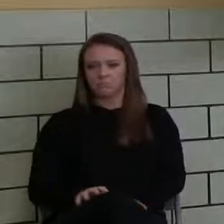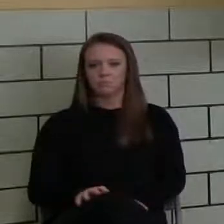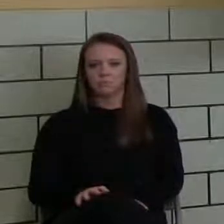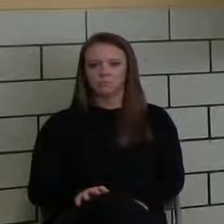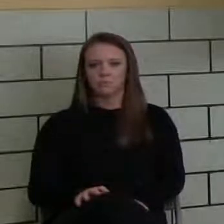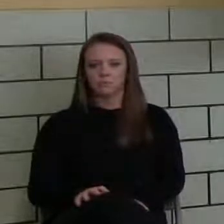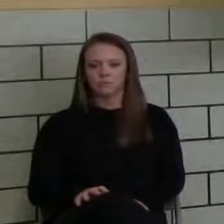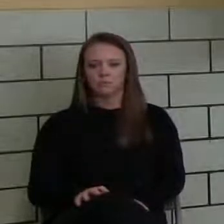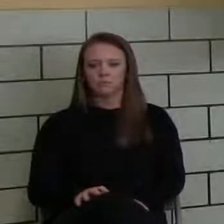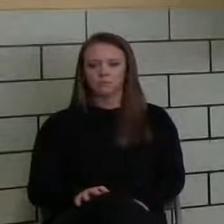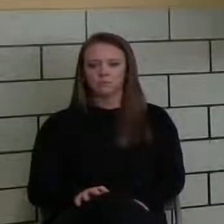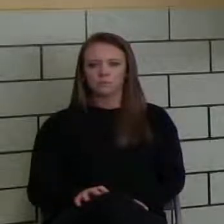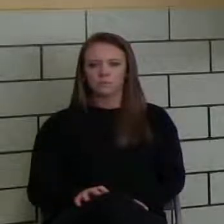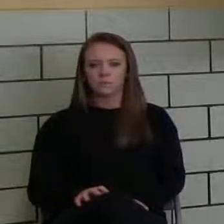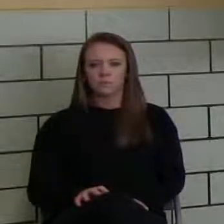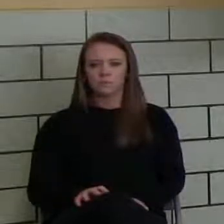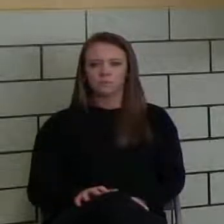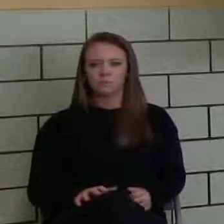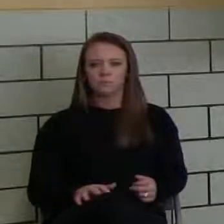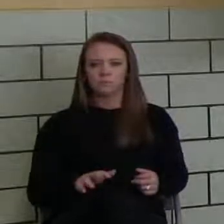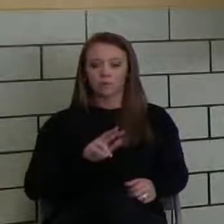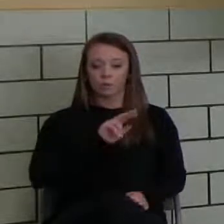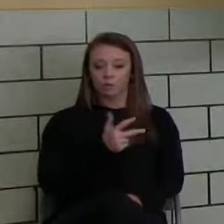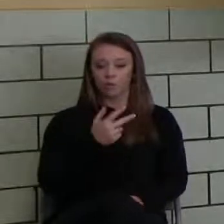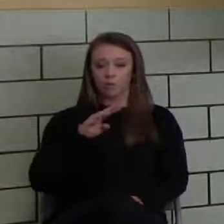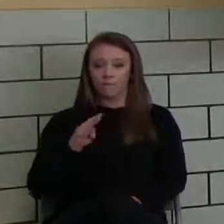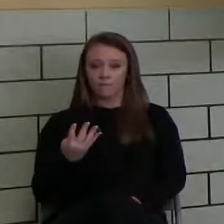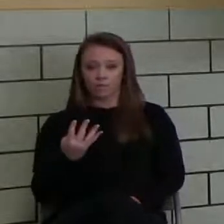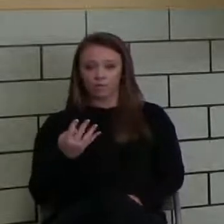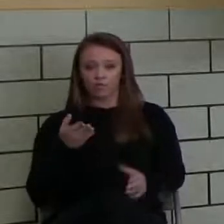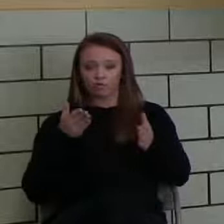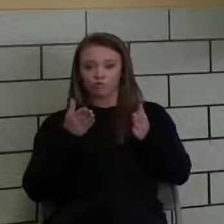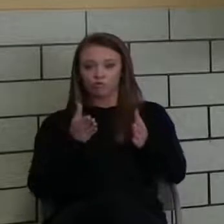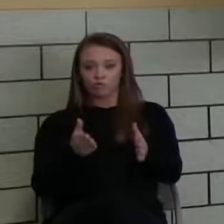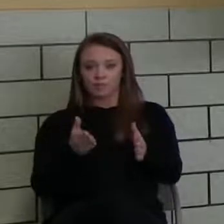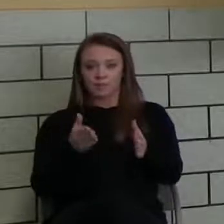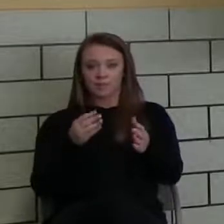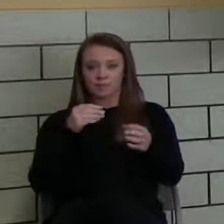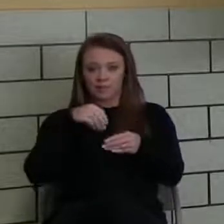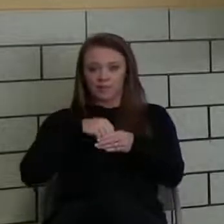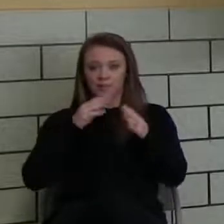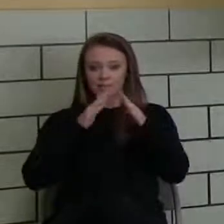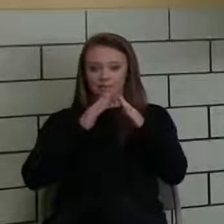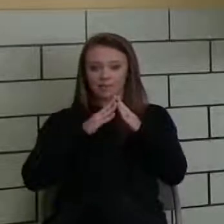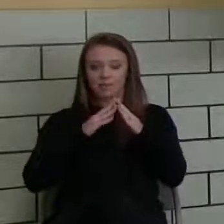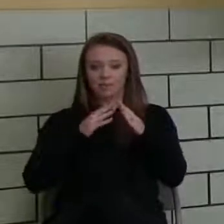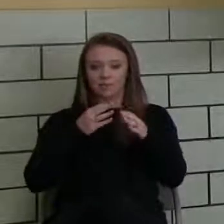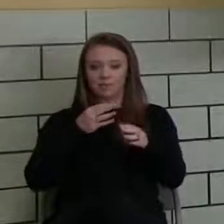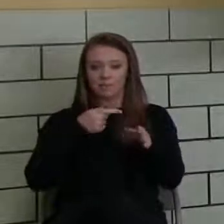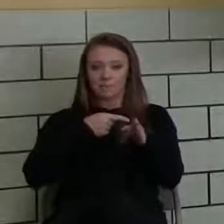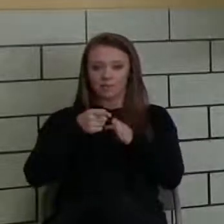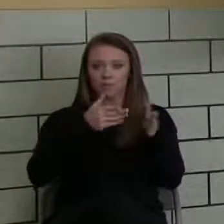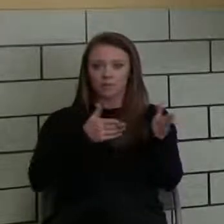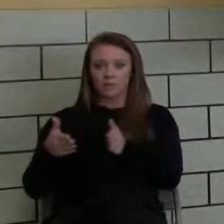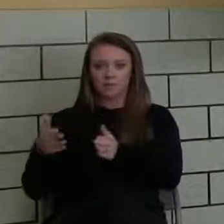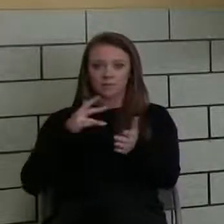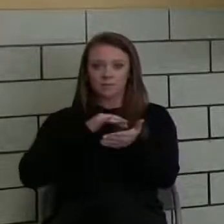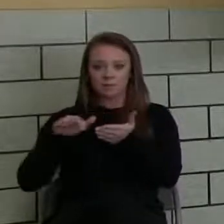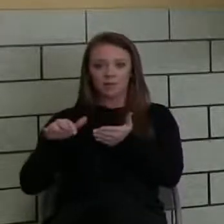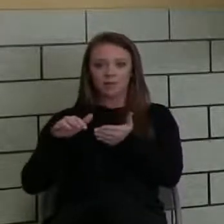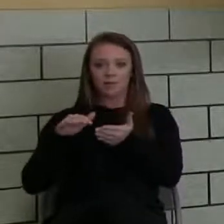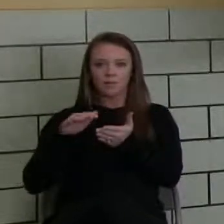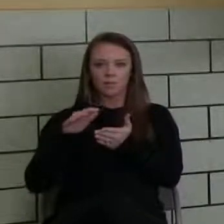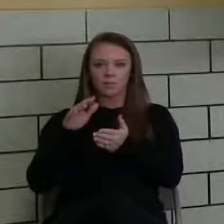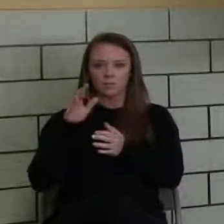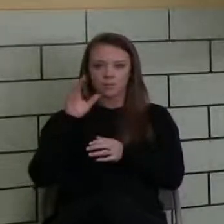We pointed out that third and fourth, in our downtown master plan studies, and that we looked at traffic counts and we looked at